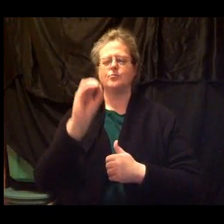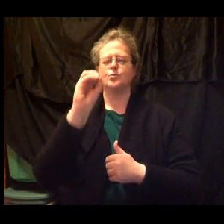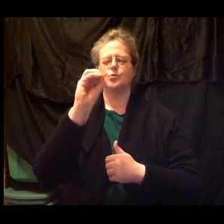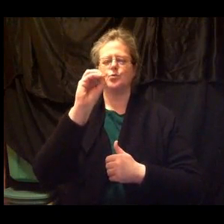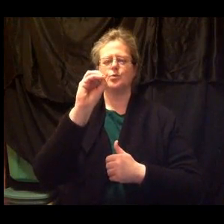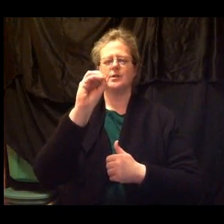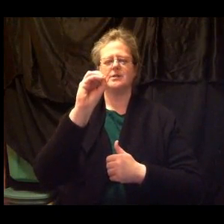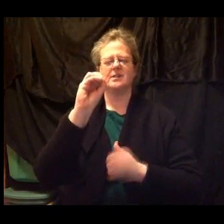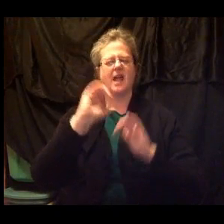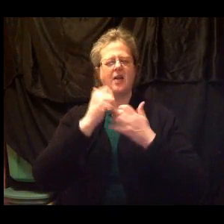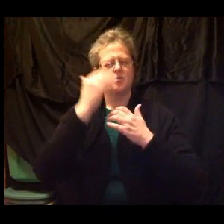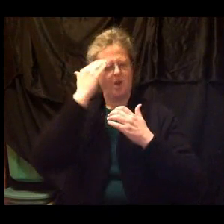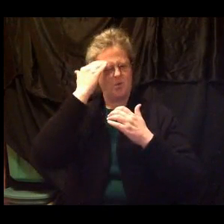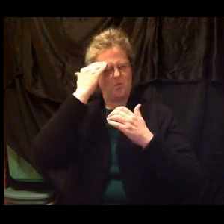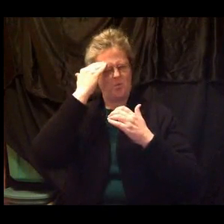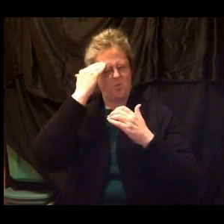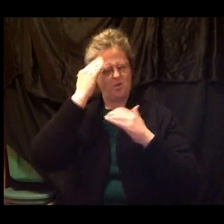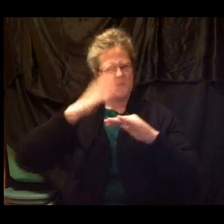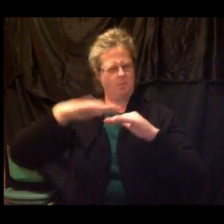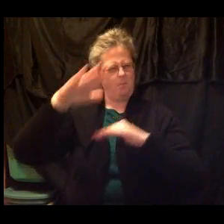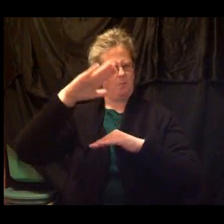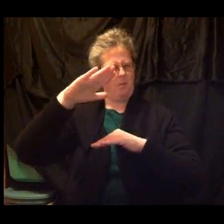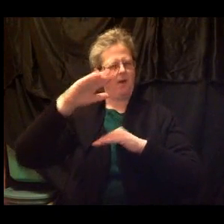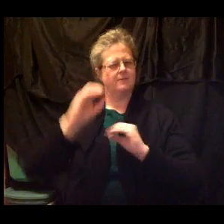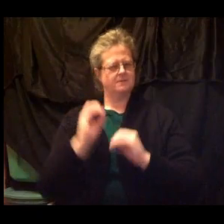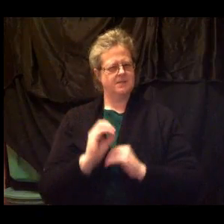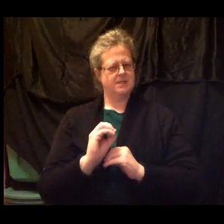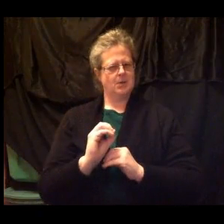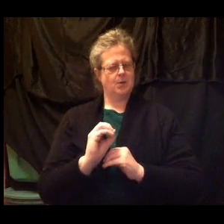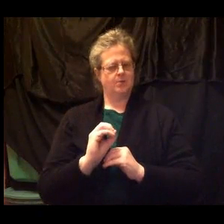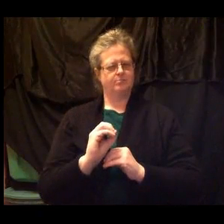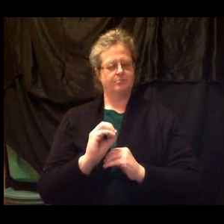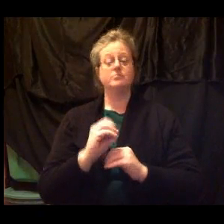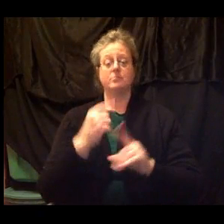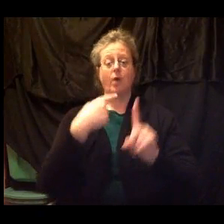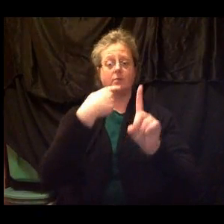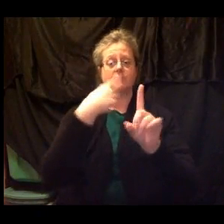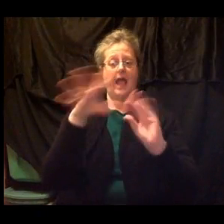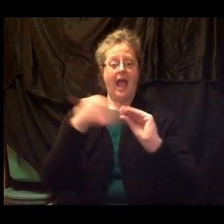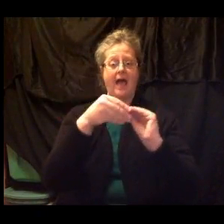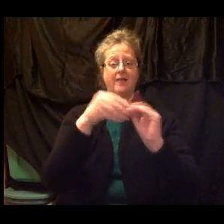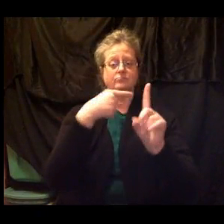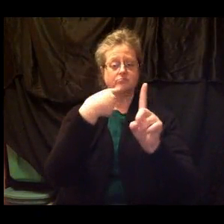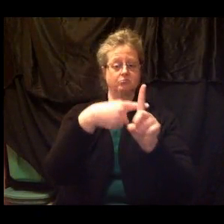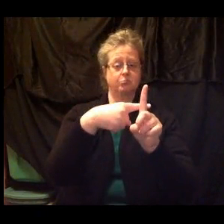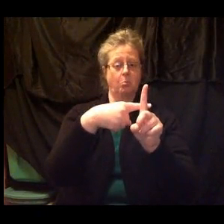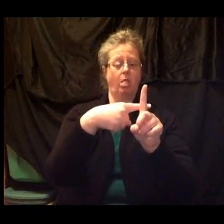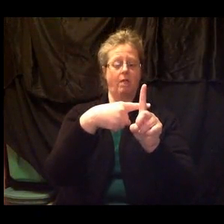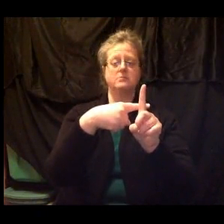There you go. Wonderful. Put a plus in front of it. And let's suppose it's winter time and it's 25